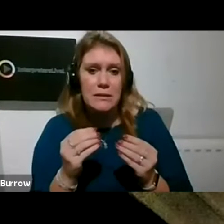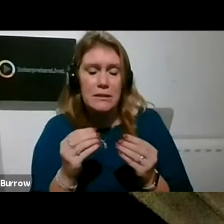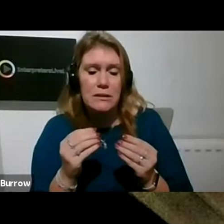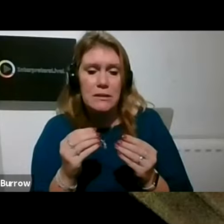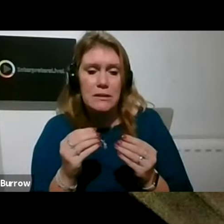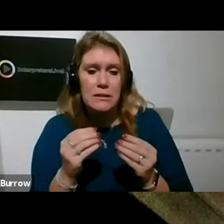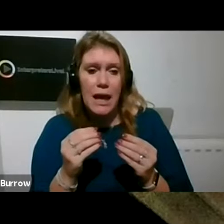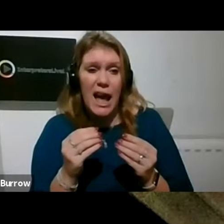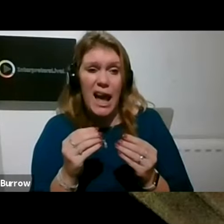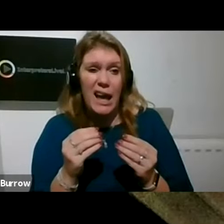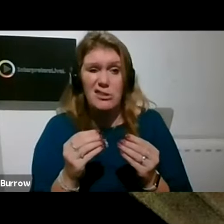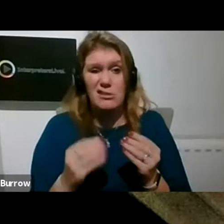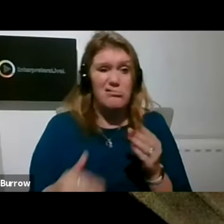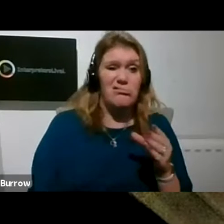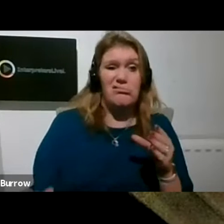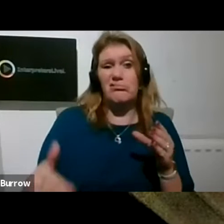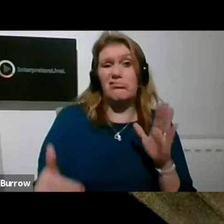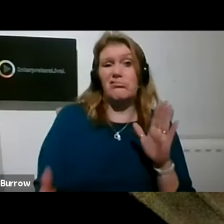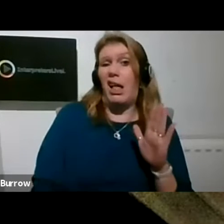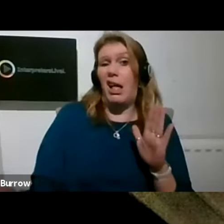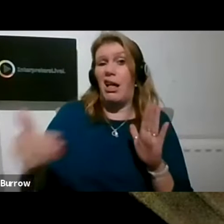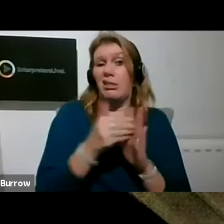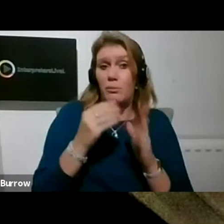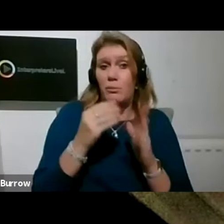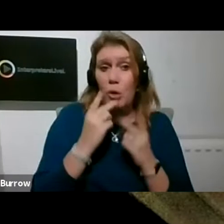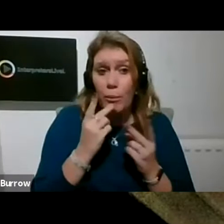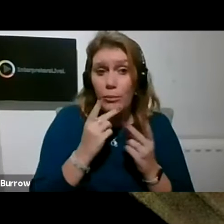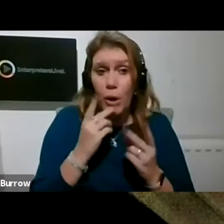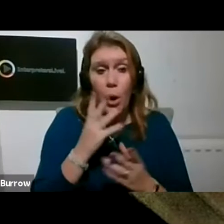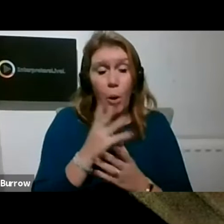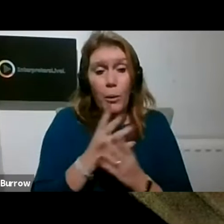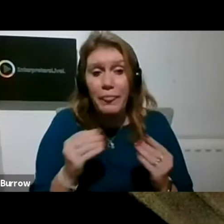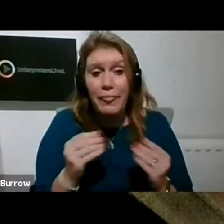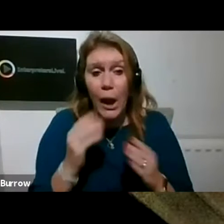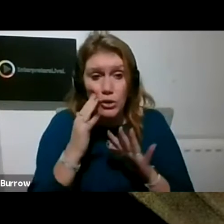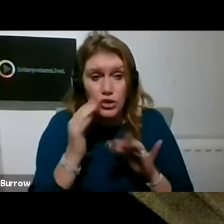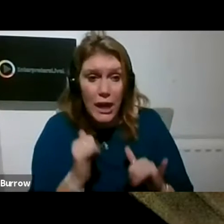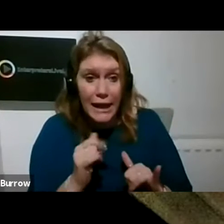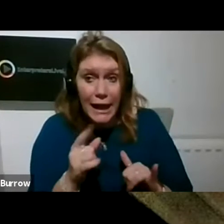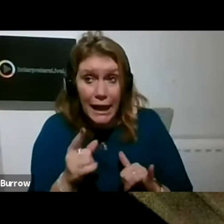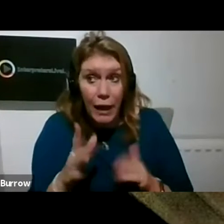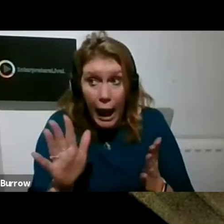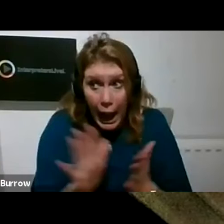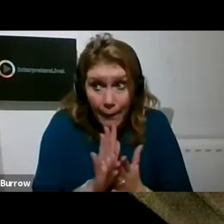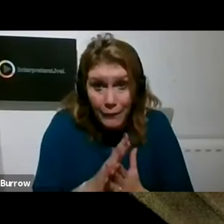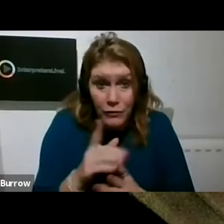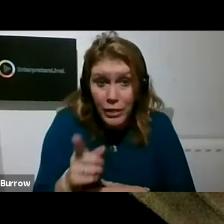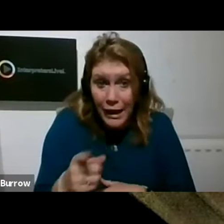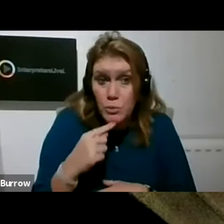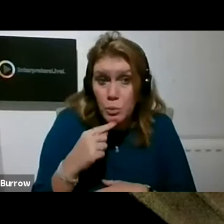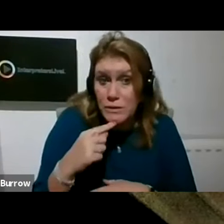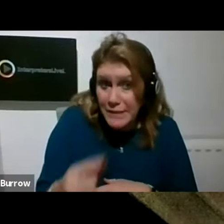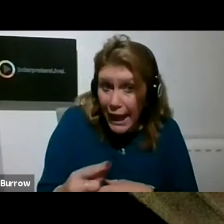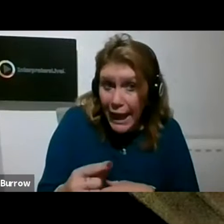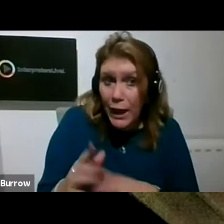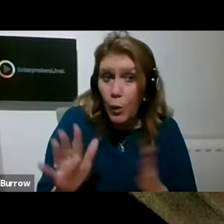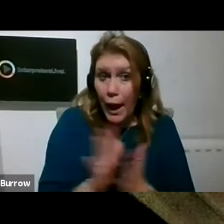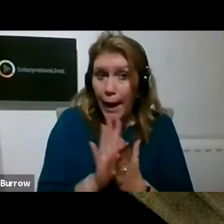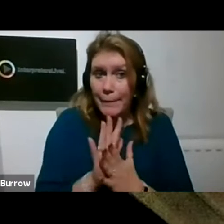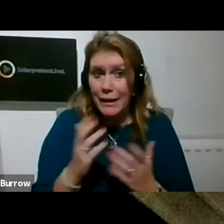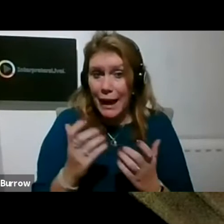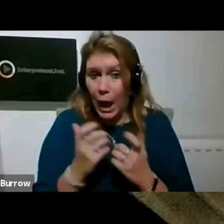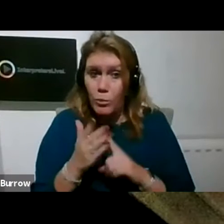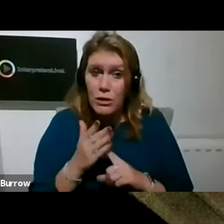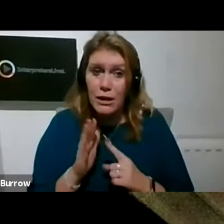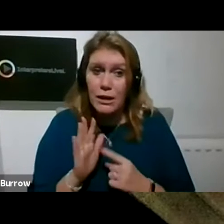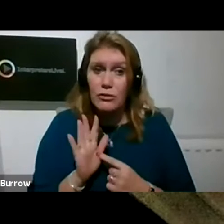our opera without checking with them that that's what they wanted to say and that's how they wanted to be represented. So yeah,